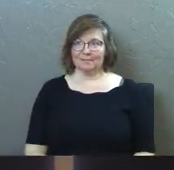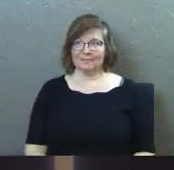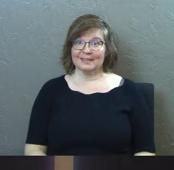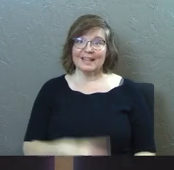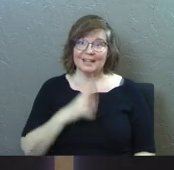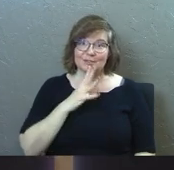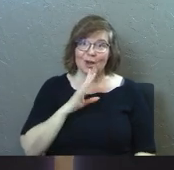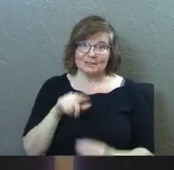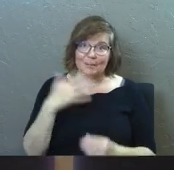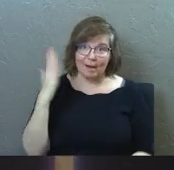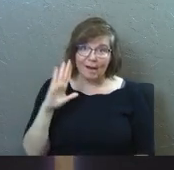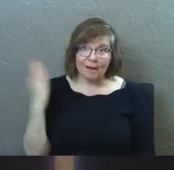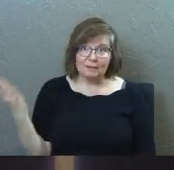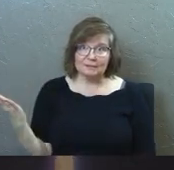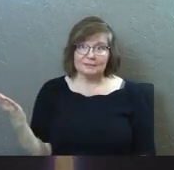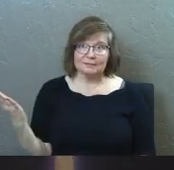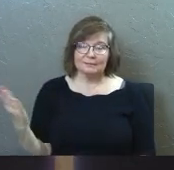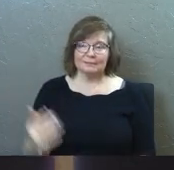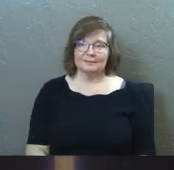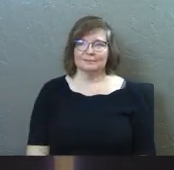that talks about God.